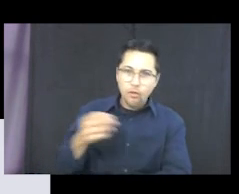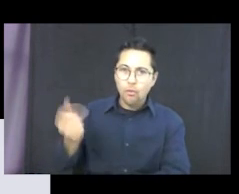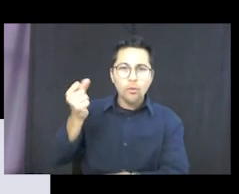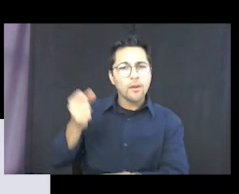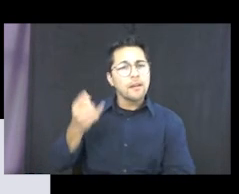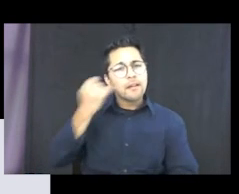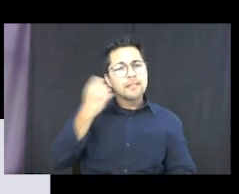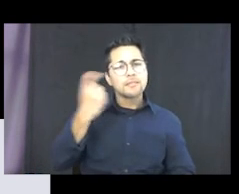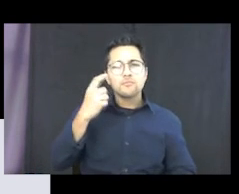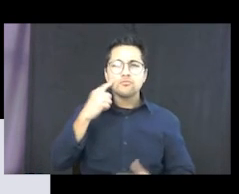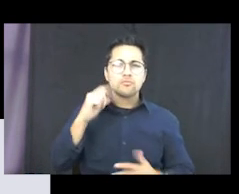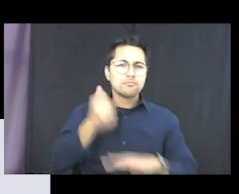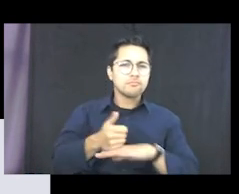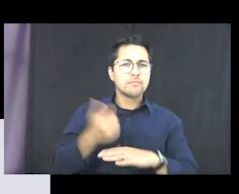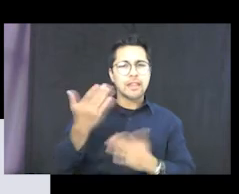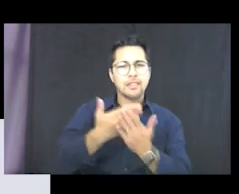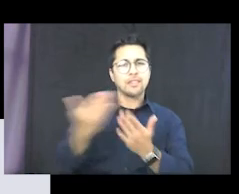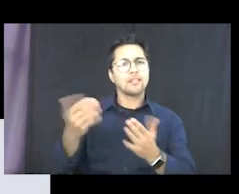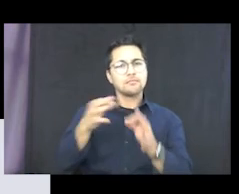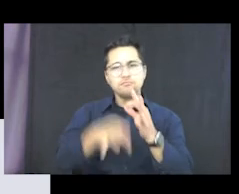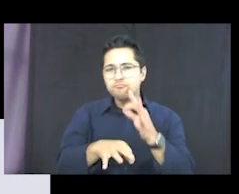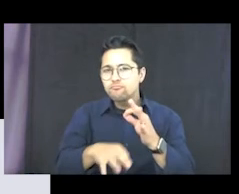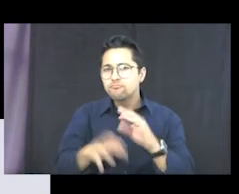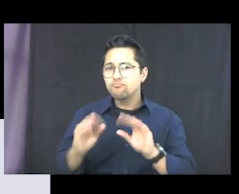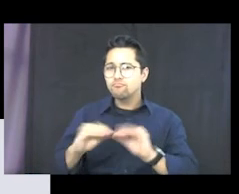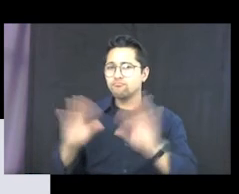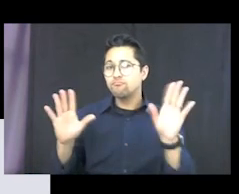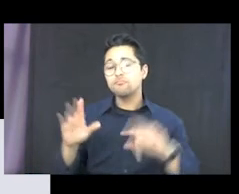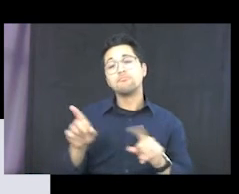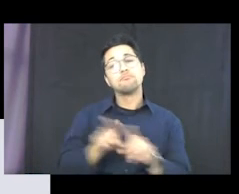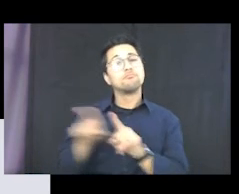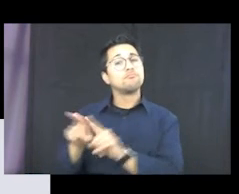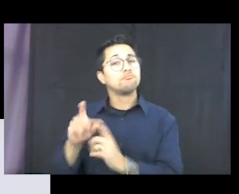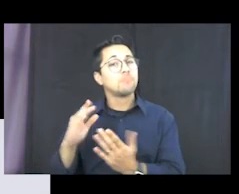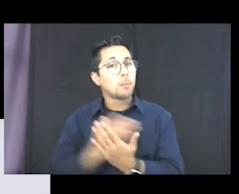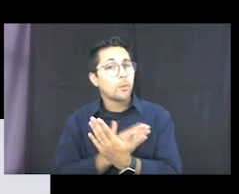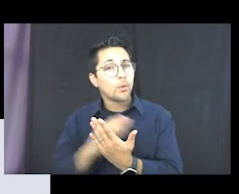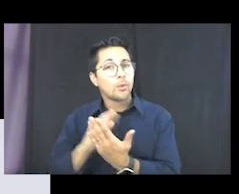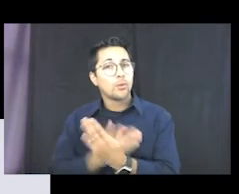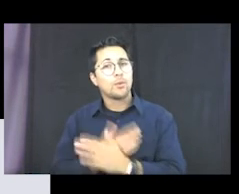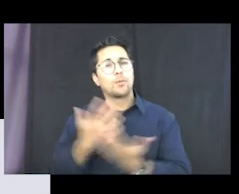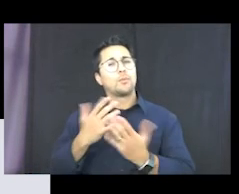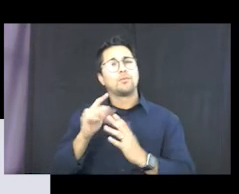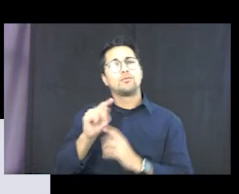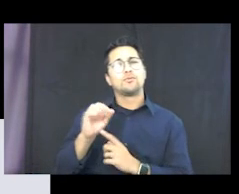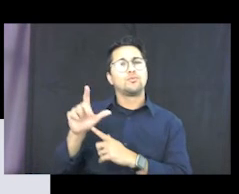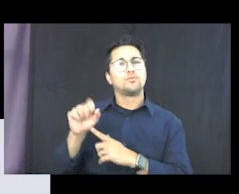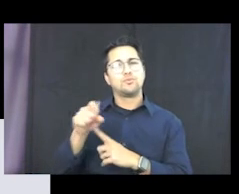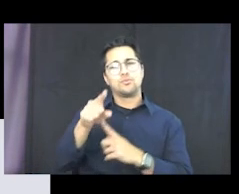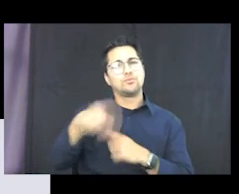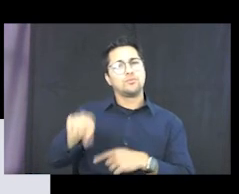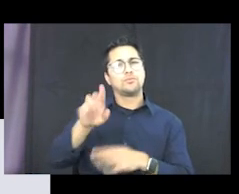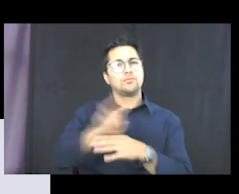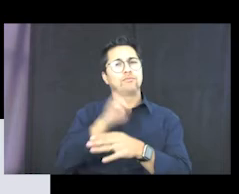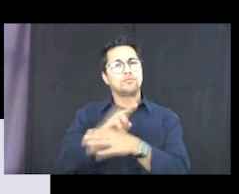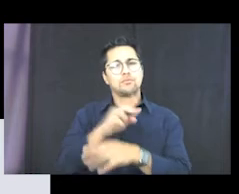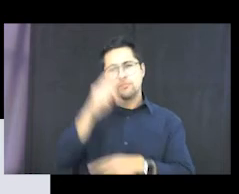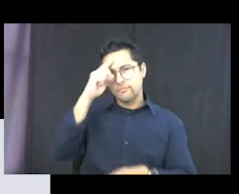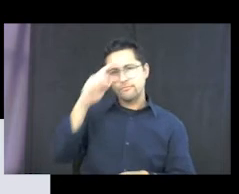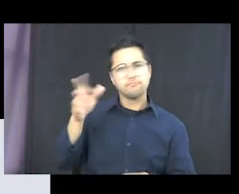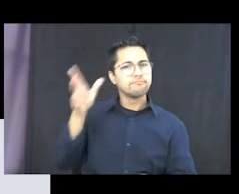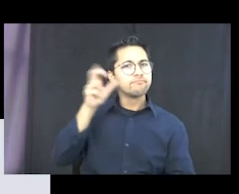want to make things simple and intuitive, as well as music. What are the tools that you use to listen to your favorite